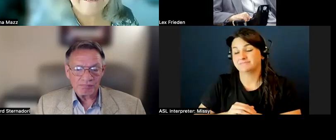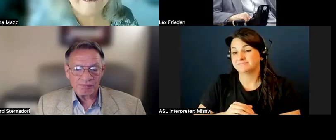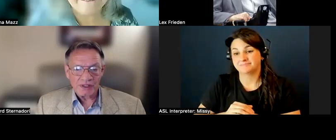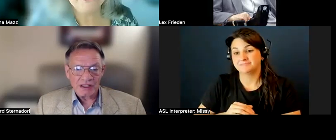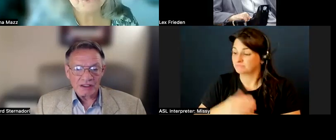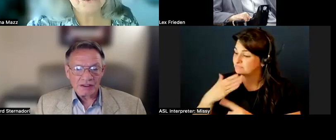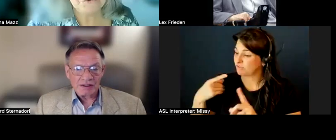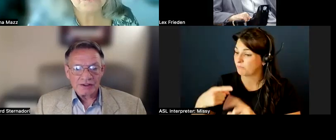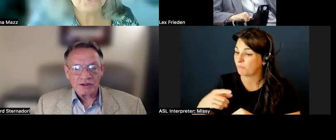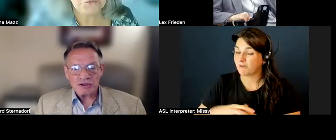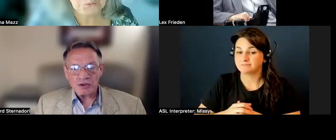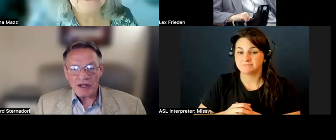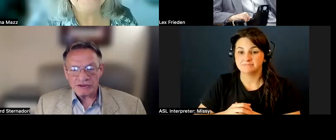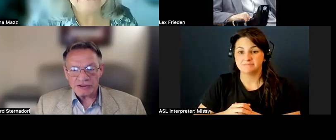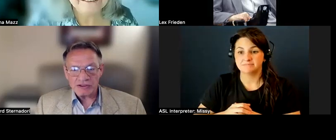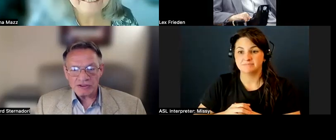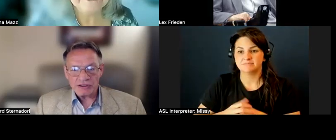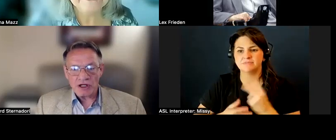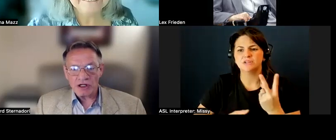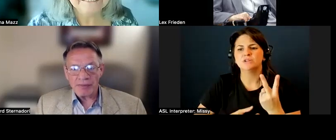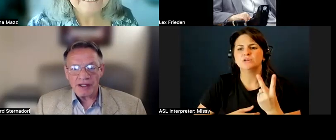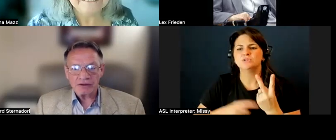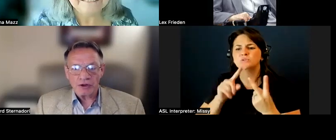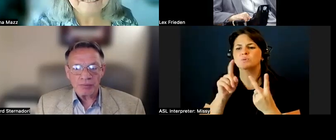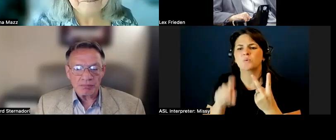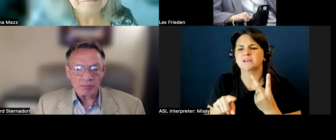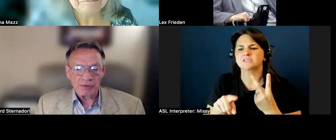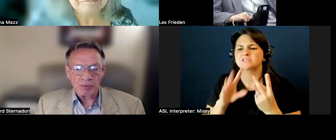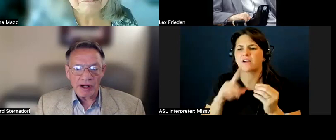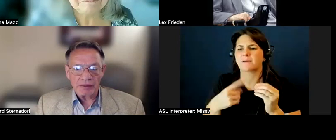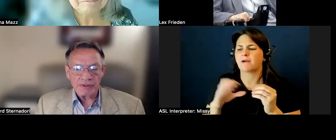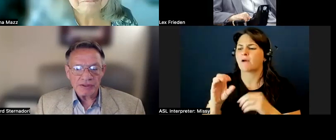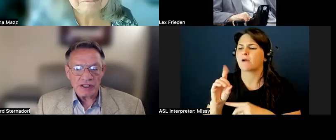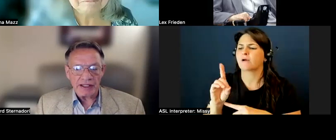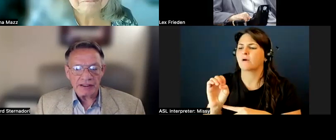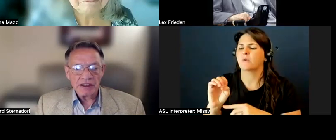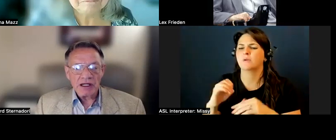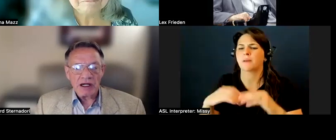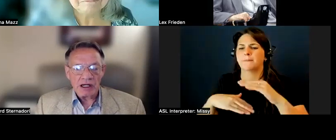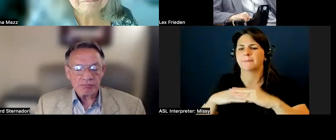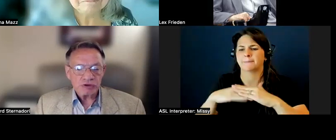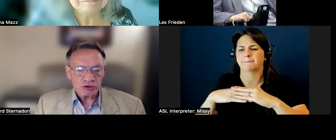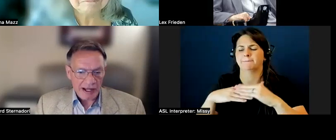point. There are two questions that talk about code minimum requirements and